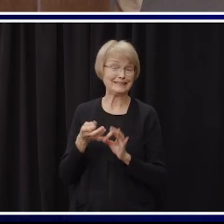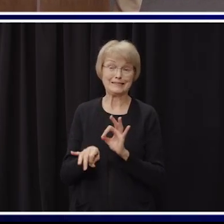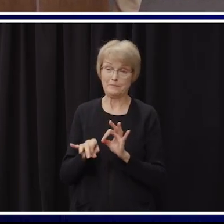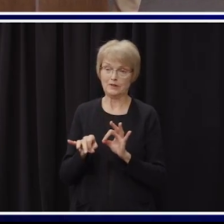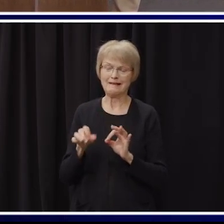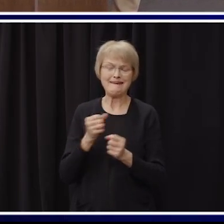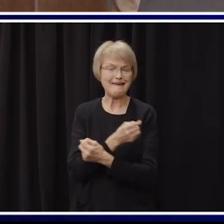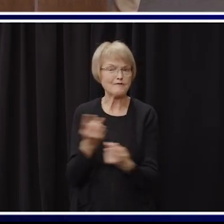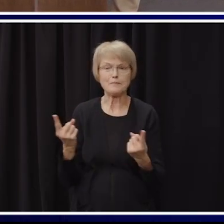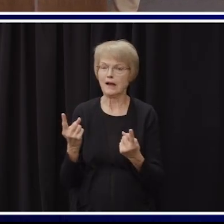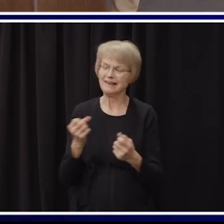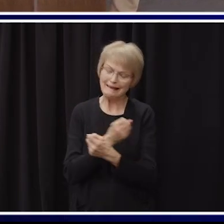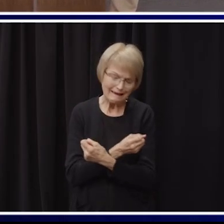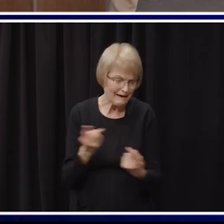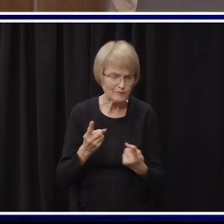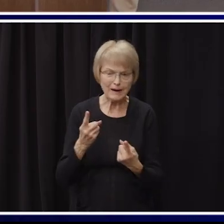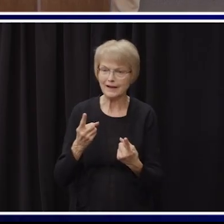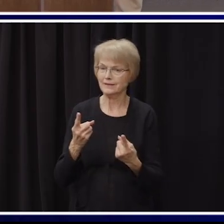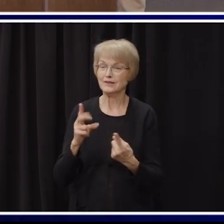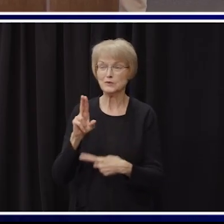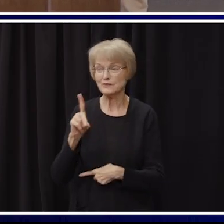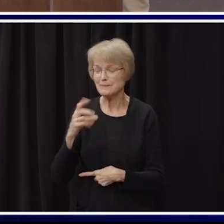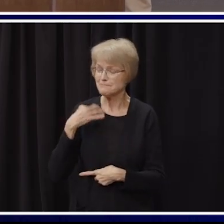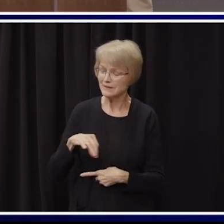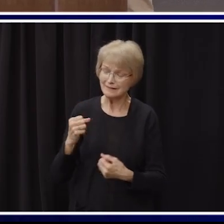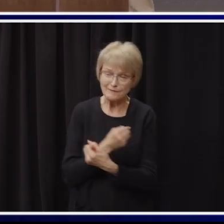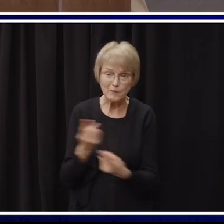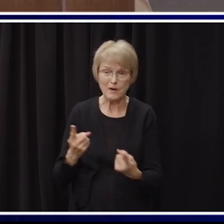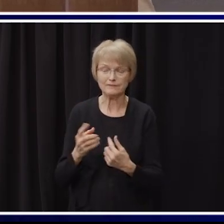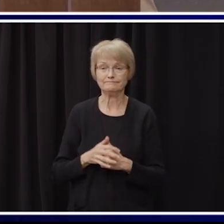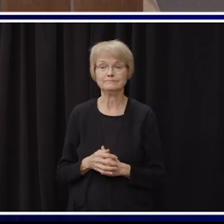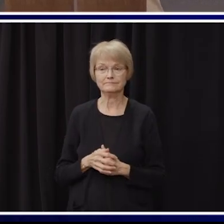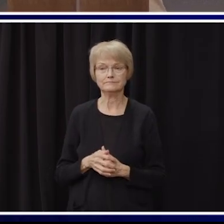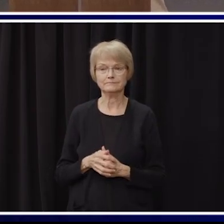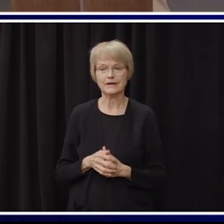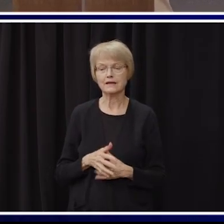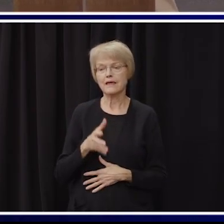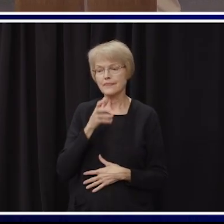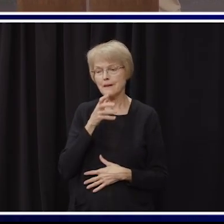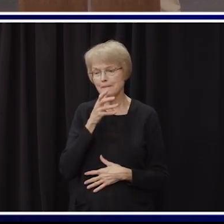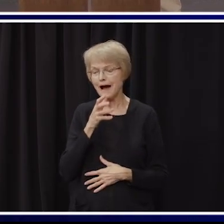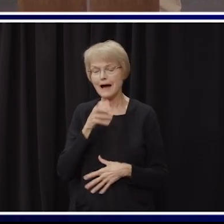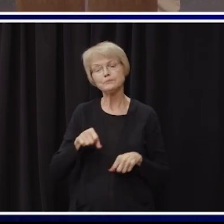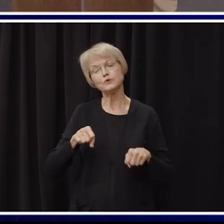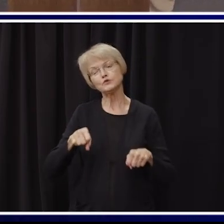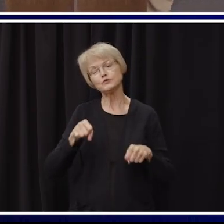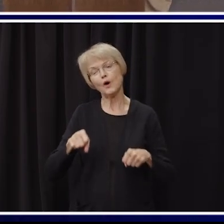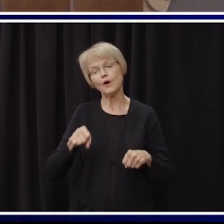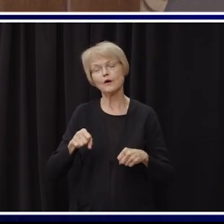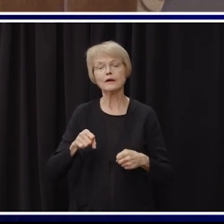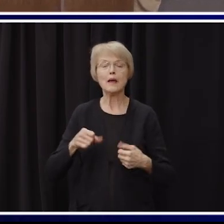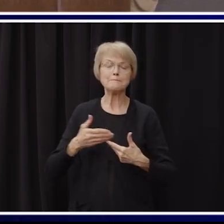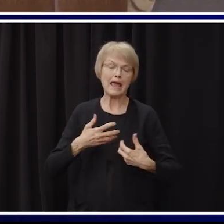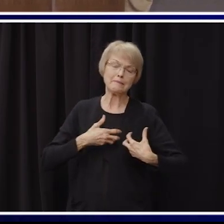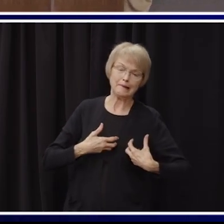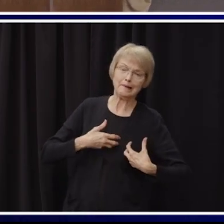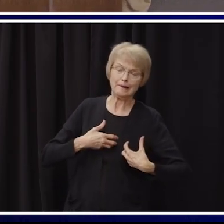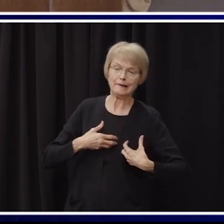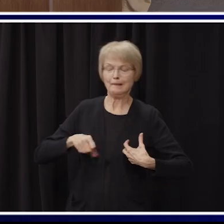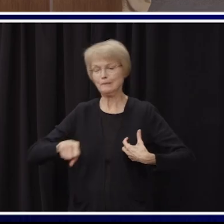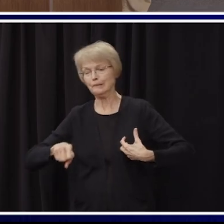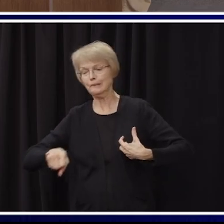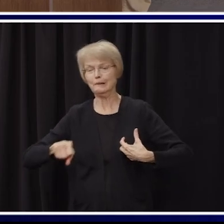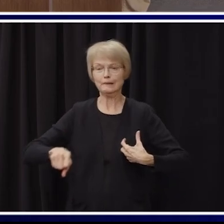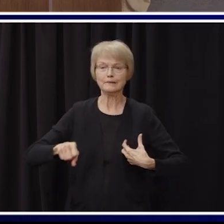is everybody. Everybody benefits from universal design. That's the mom pushing a stroller, holding a baby in one arm, pushing a